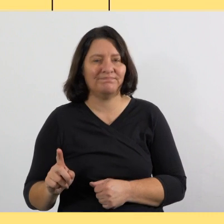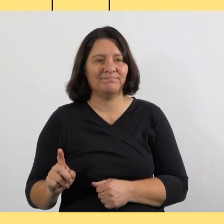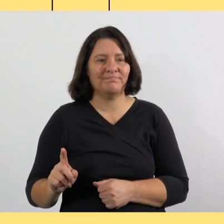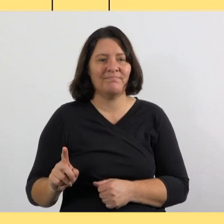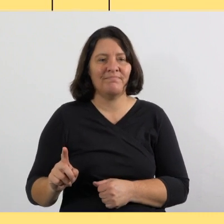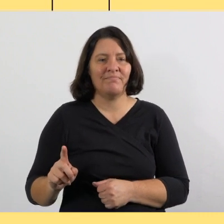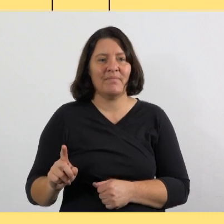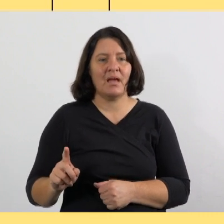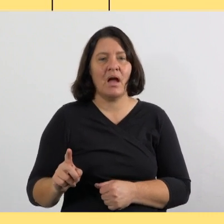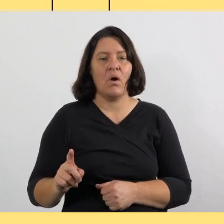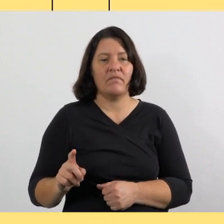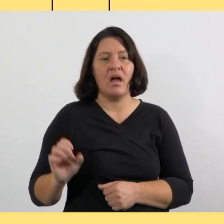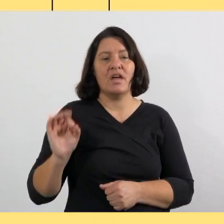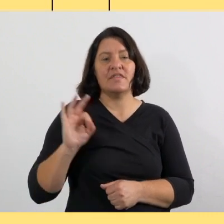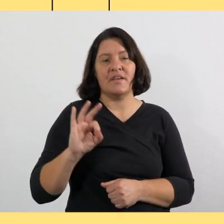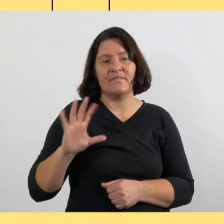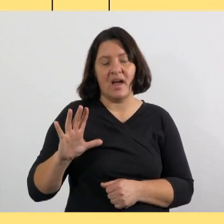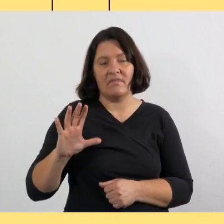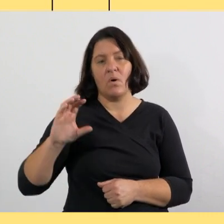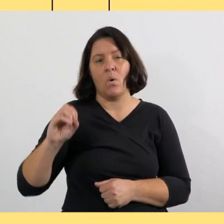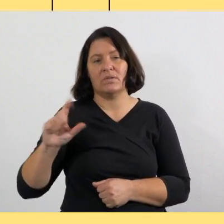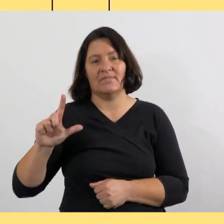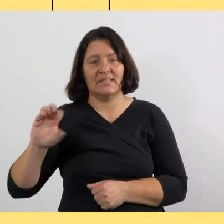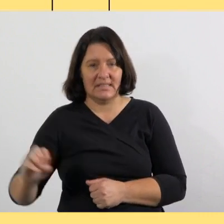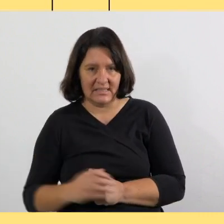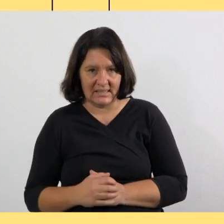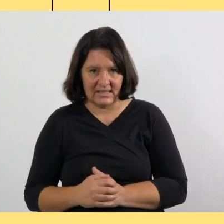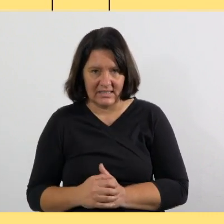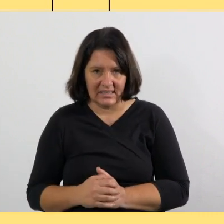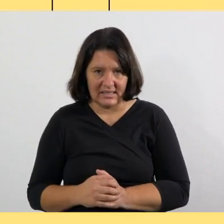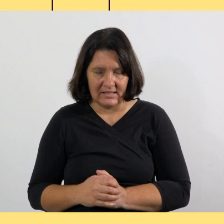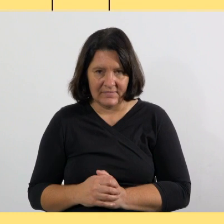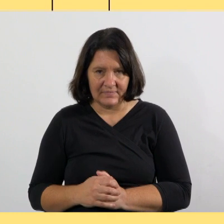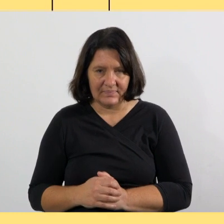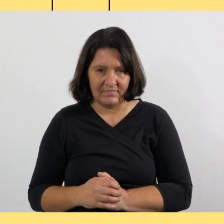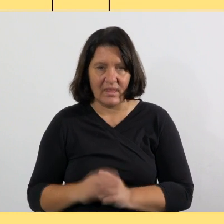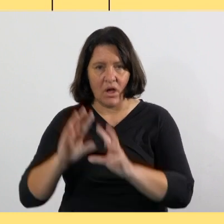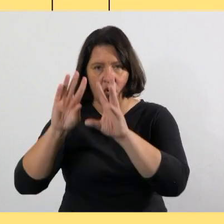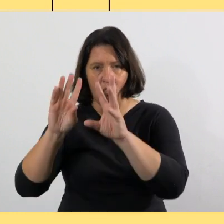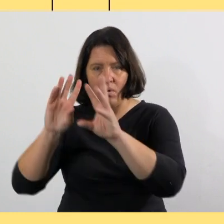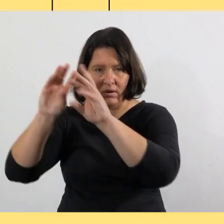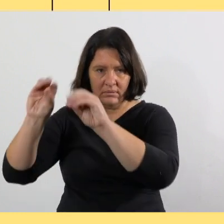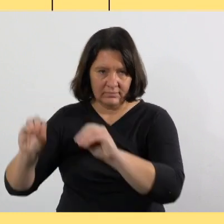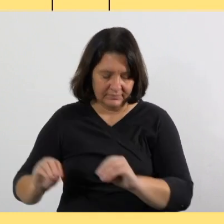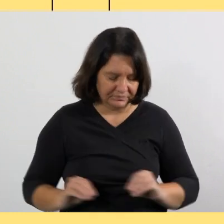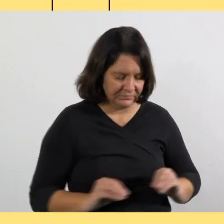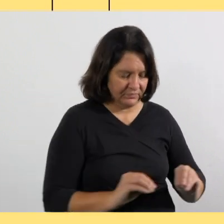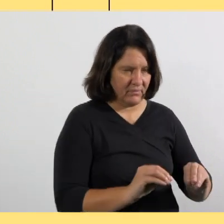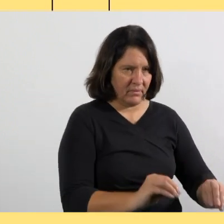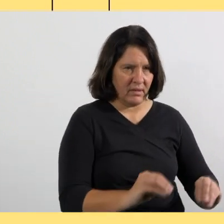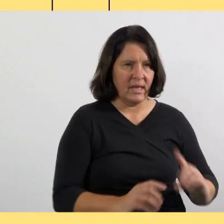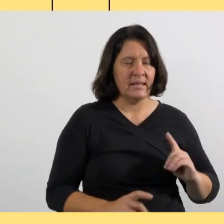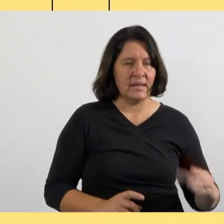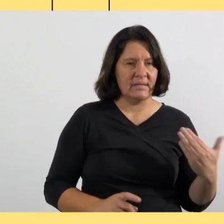the 56,760, then we have a balance which is 35,070. Balance carried down. Therefore, we bring